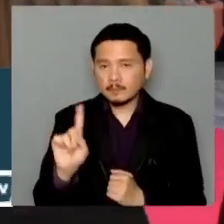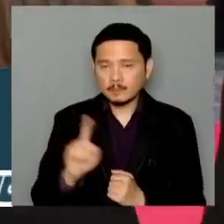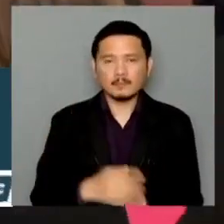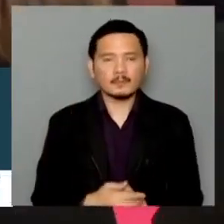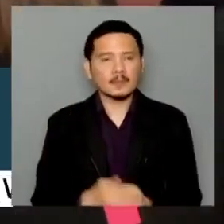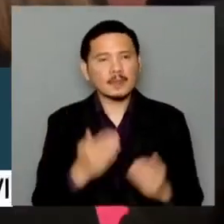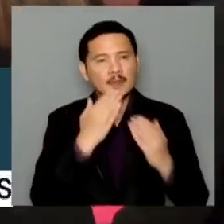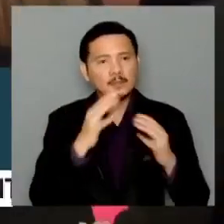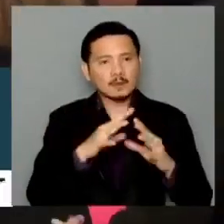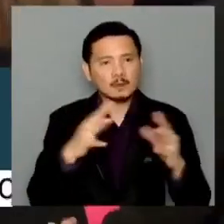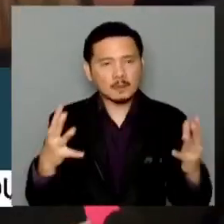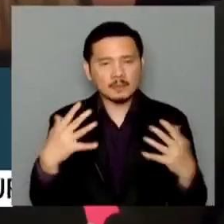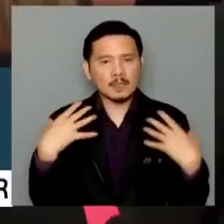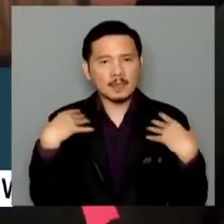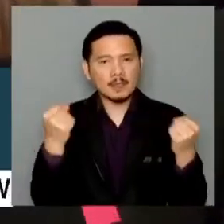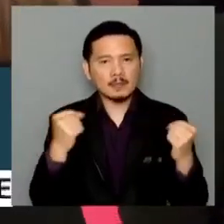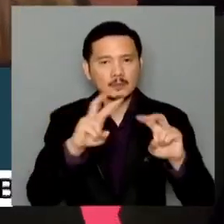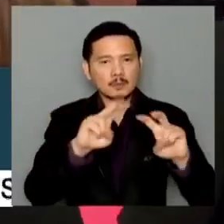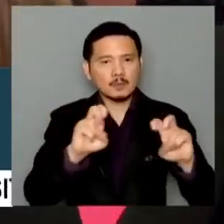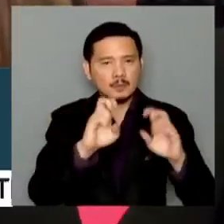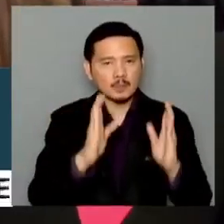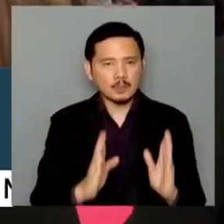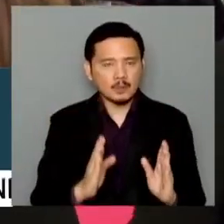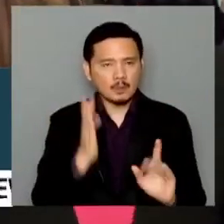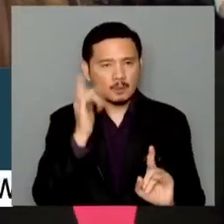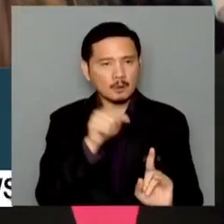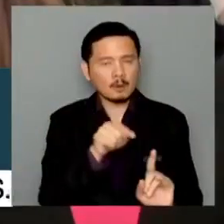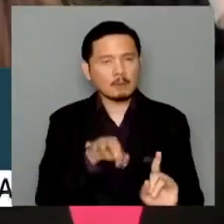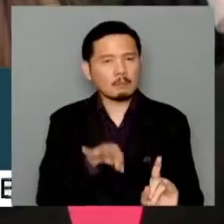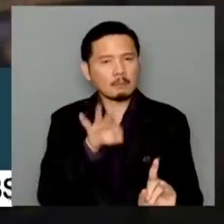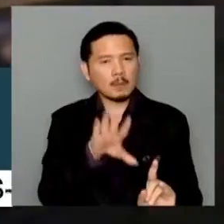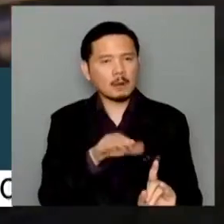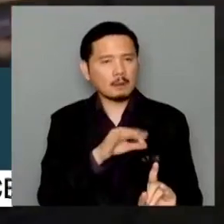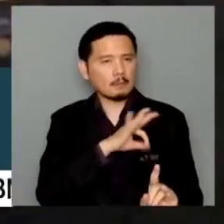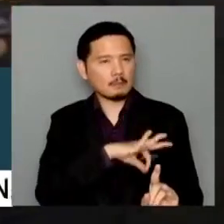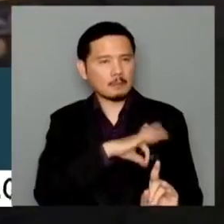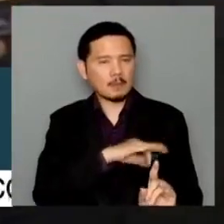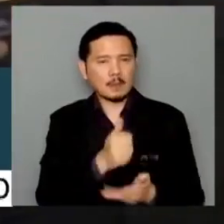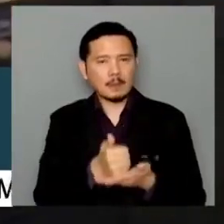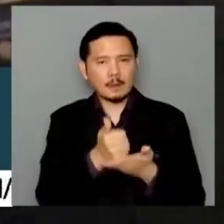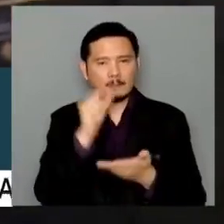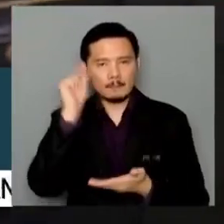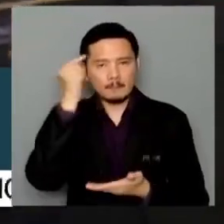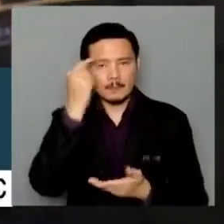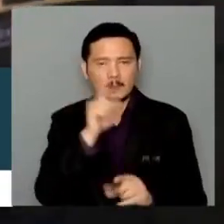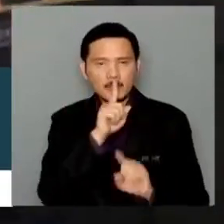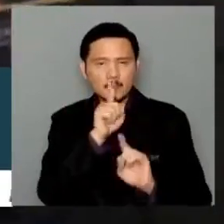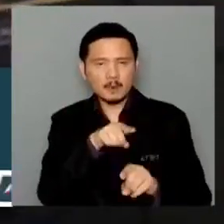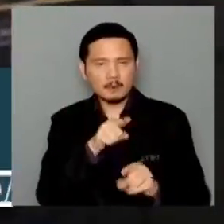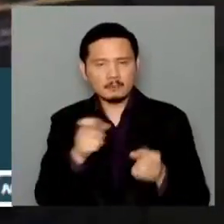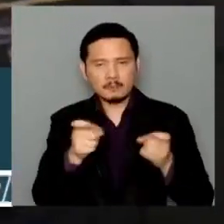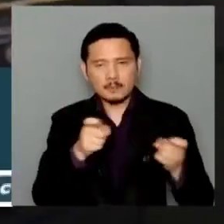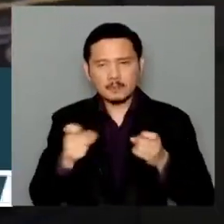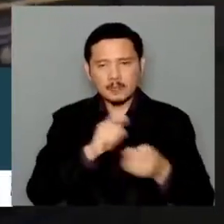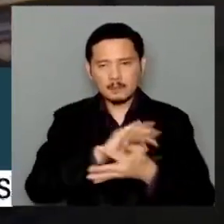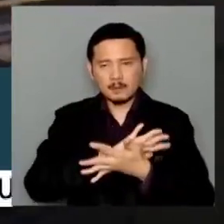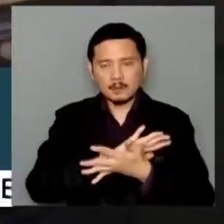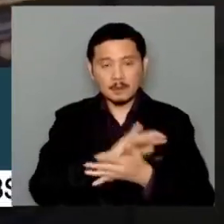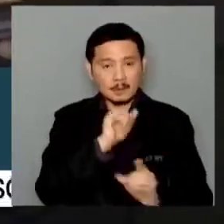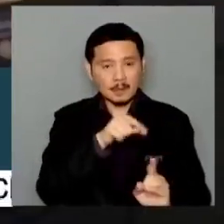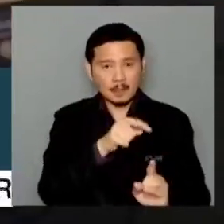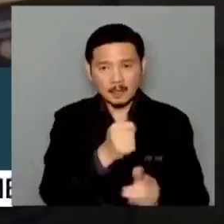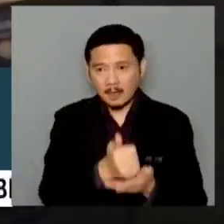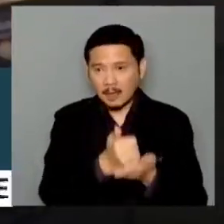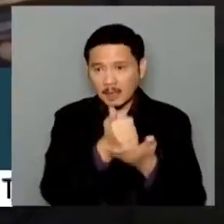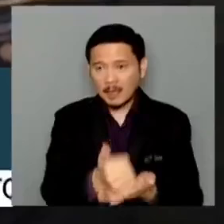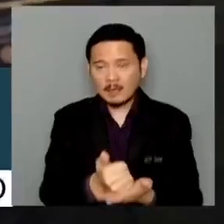health researchers for their invaluable contribution to the government's pandemic response, which he says helped in saving the lives